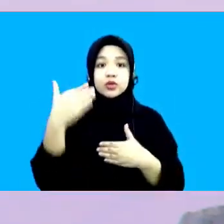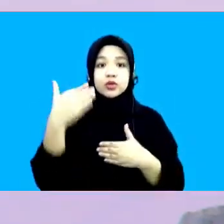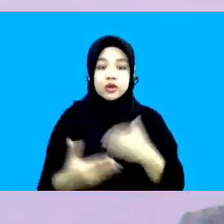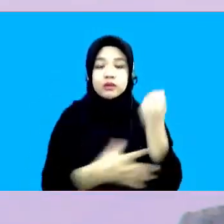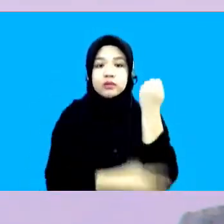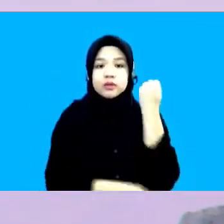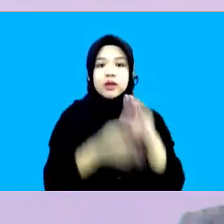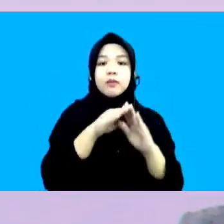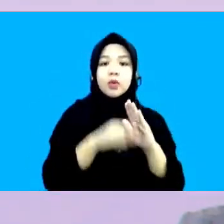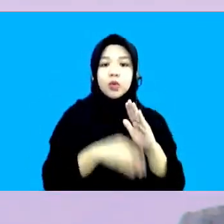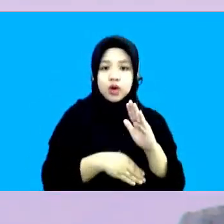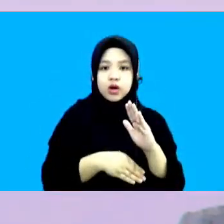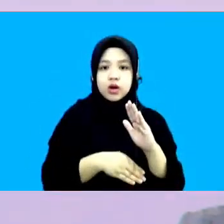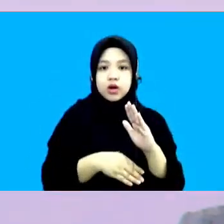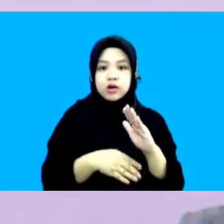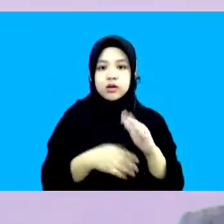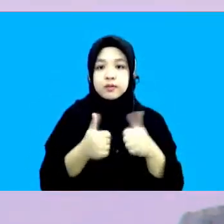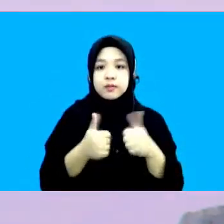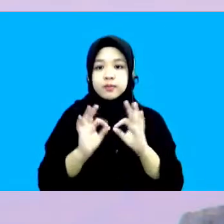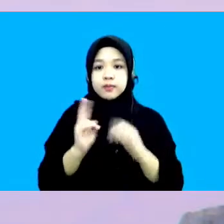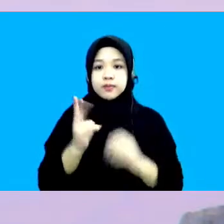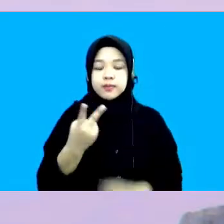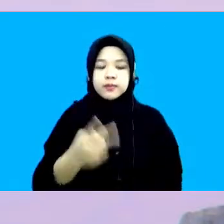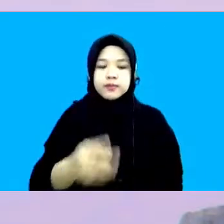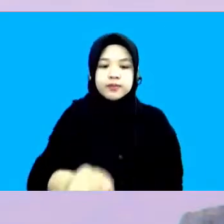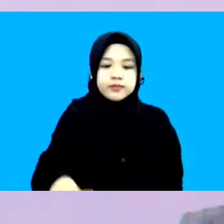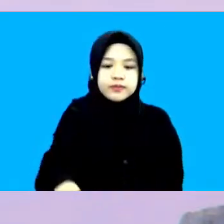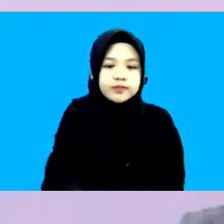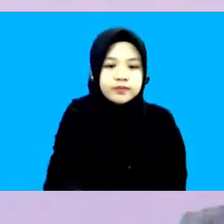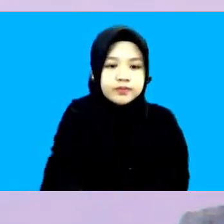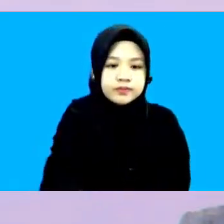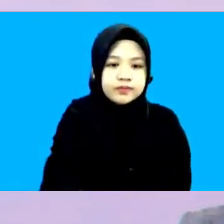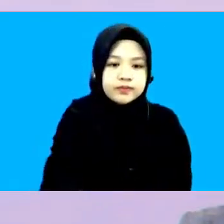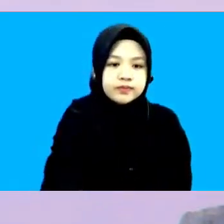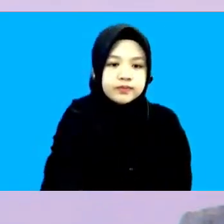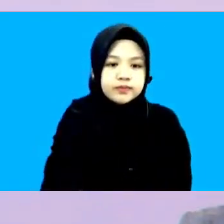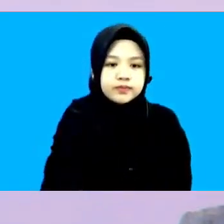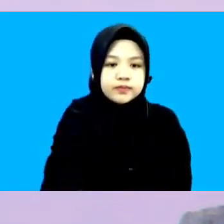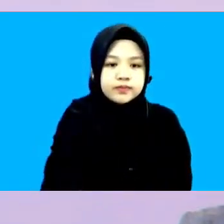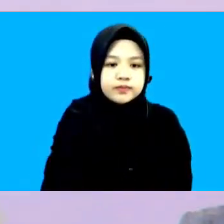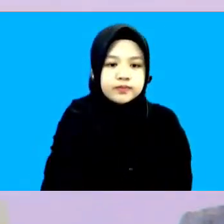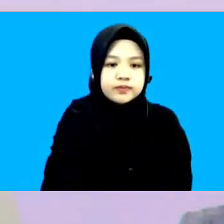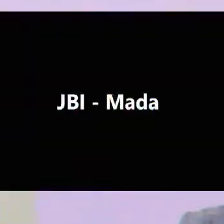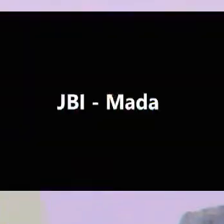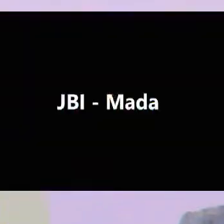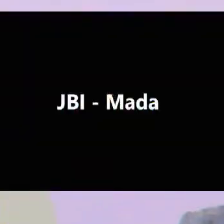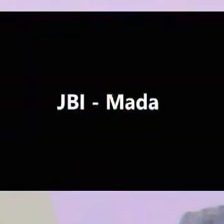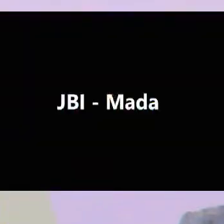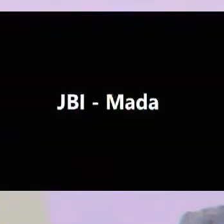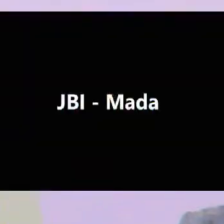then, why MPI is relevant to the discussion about inequality? Again, inequality, I